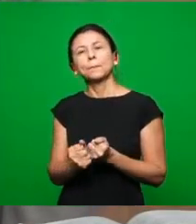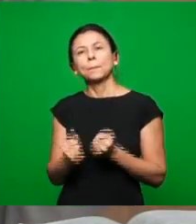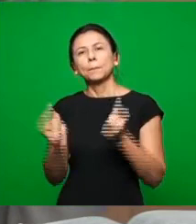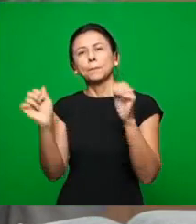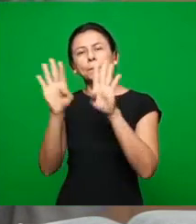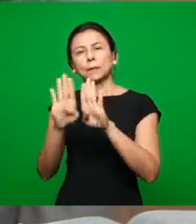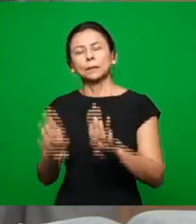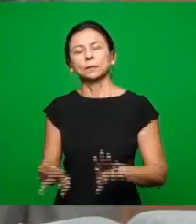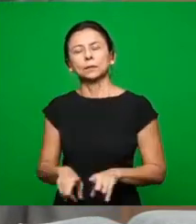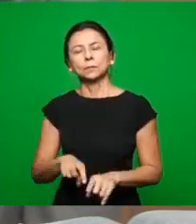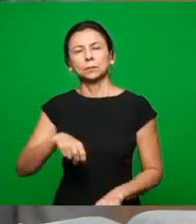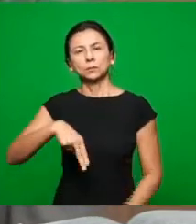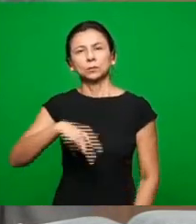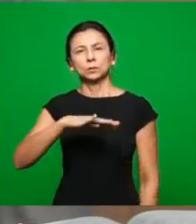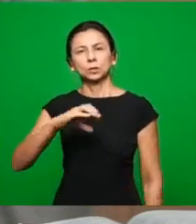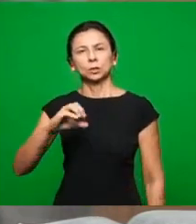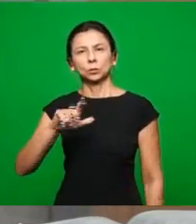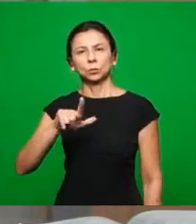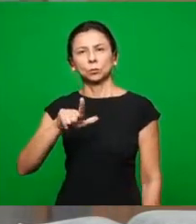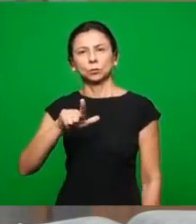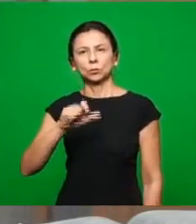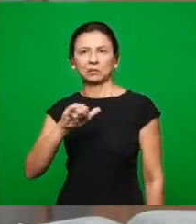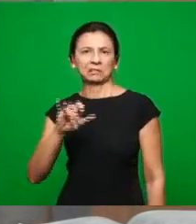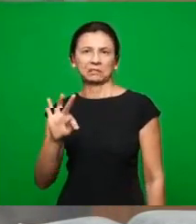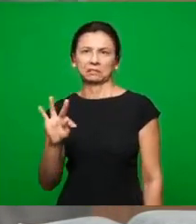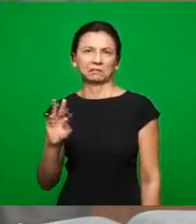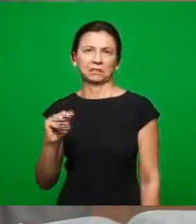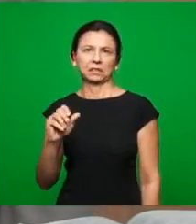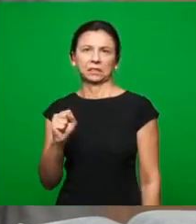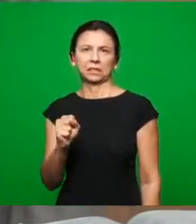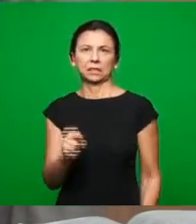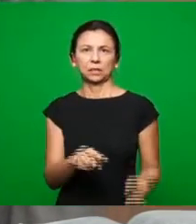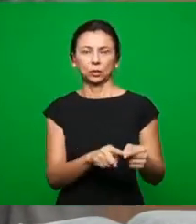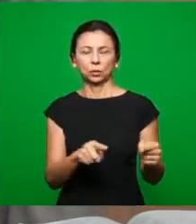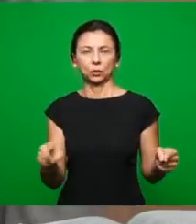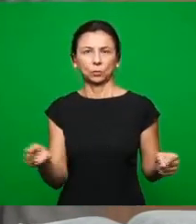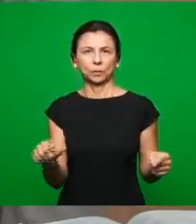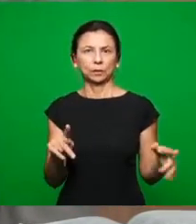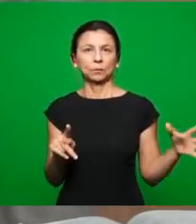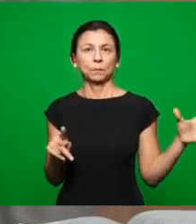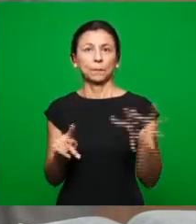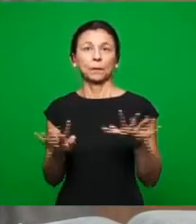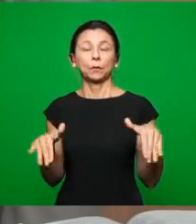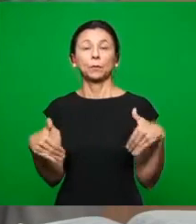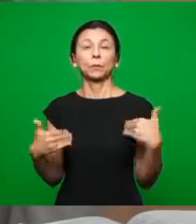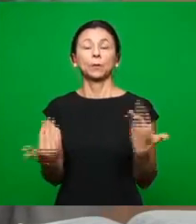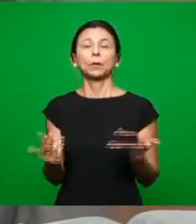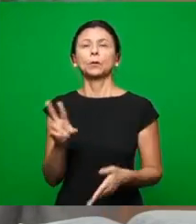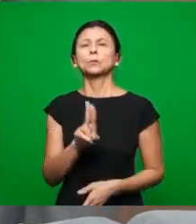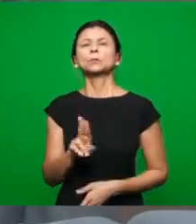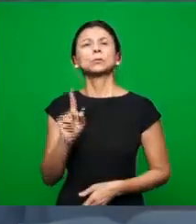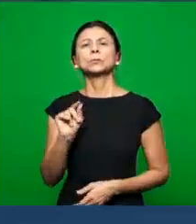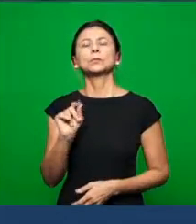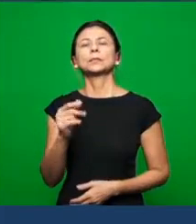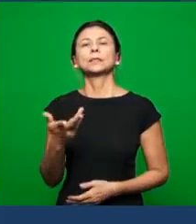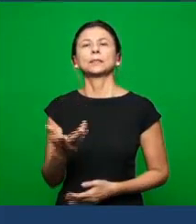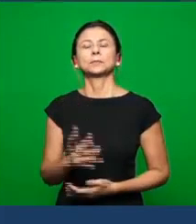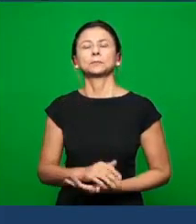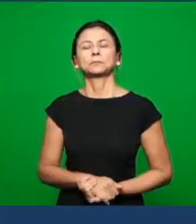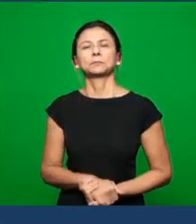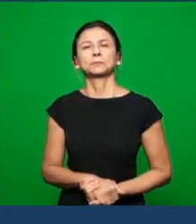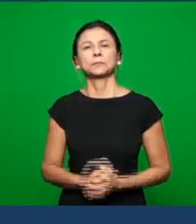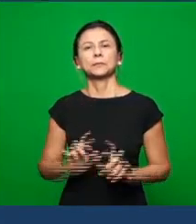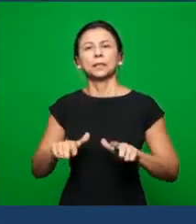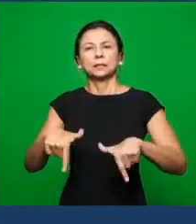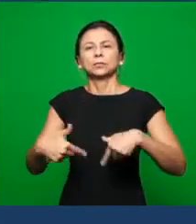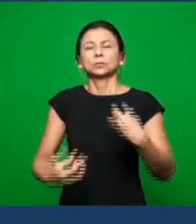Nicolaites in the period of Pergamo? The Nicolaites in the period of Pergamos. So what was the instrument used? So